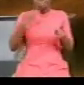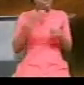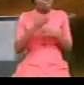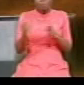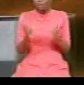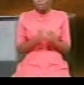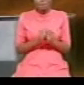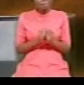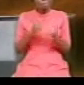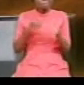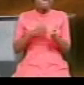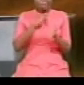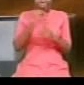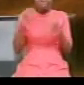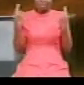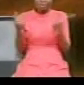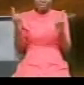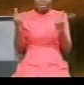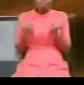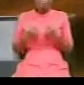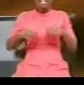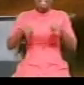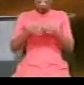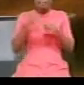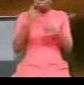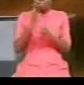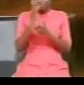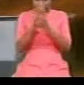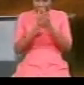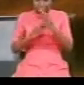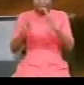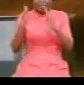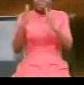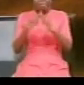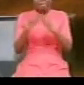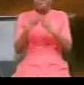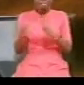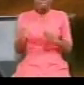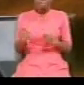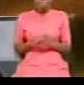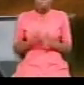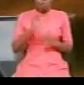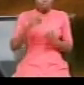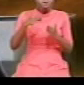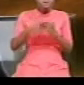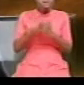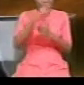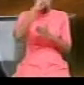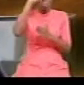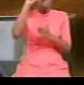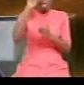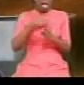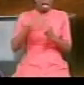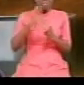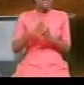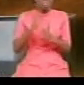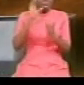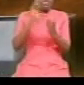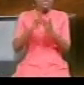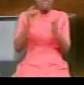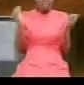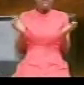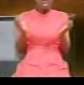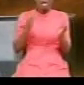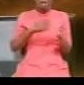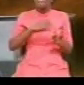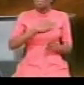away with. Is iniquity, even the solemn meeting, your new moon and your appointed